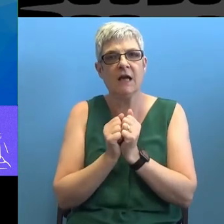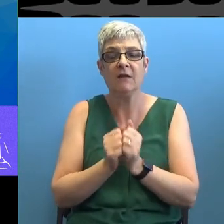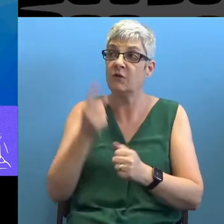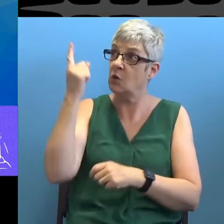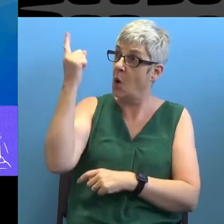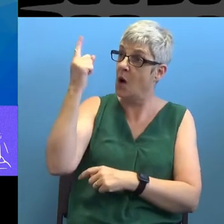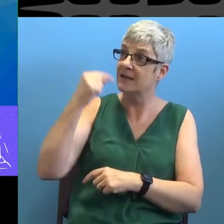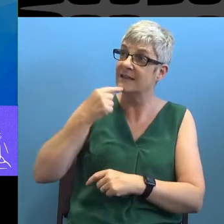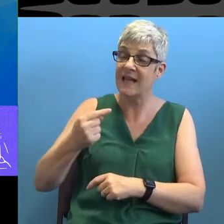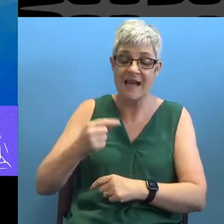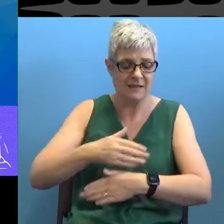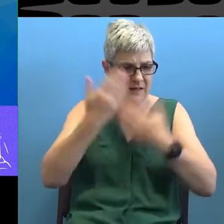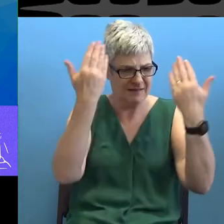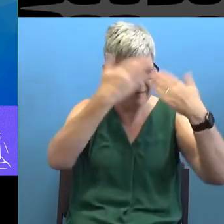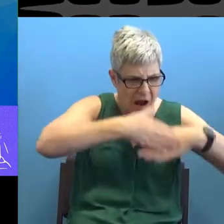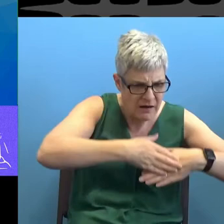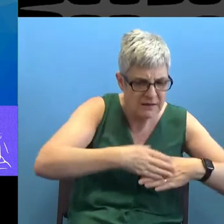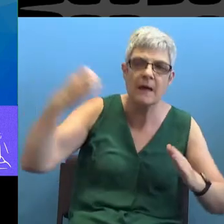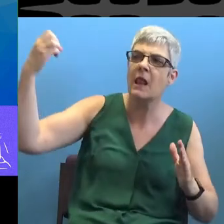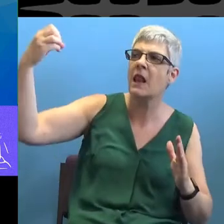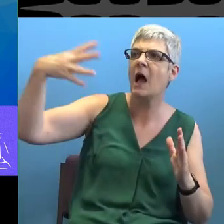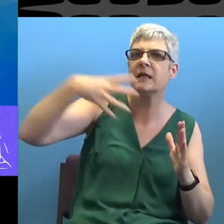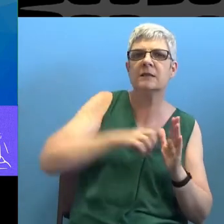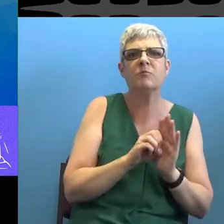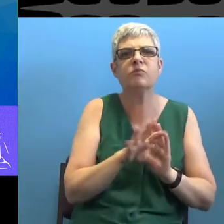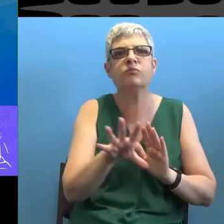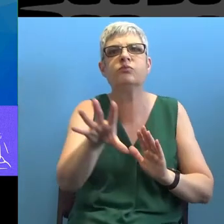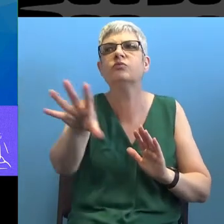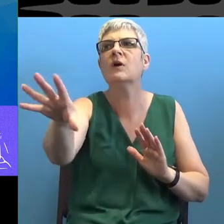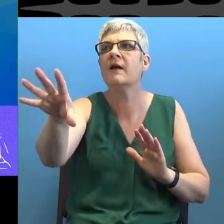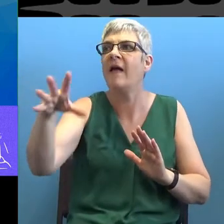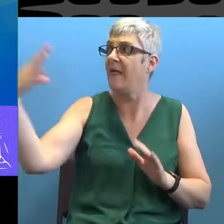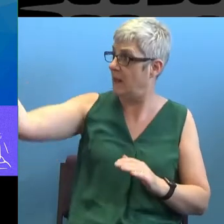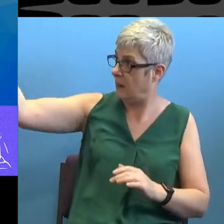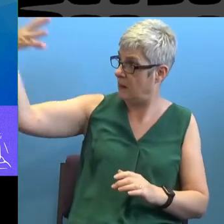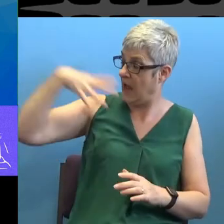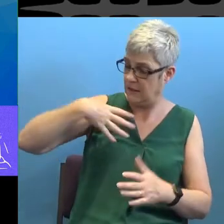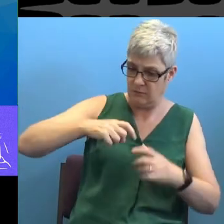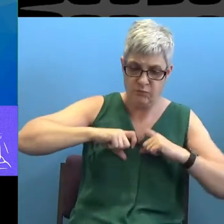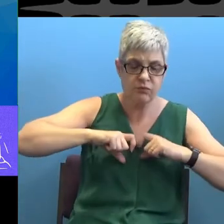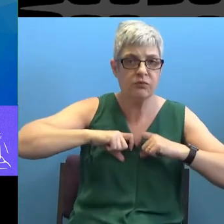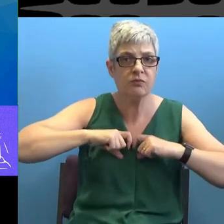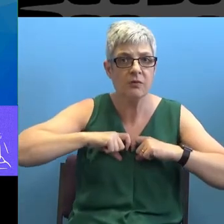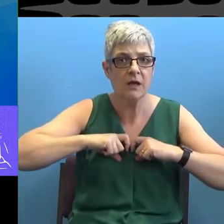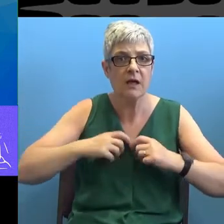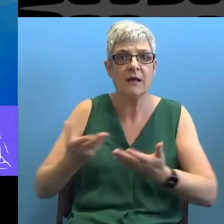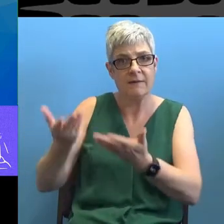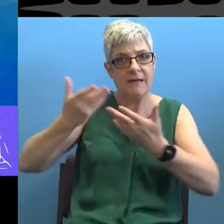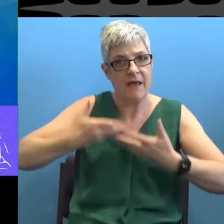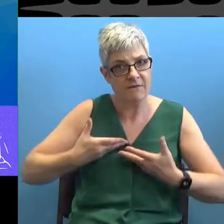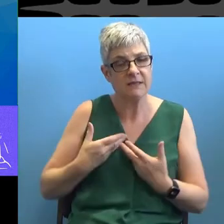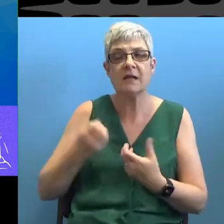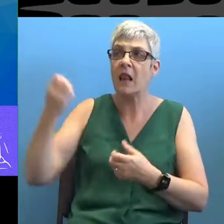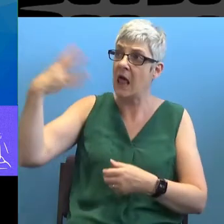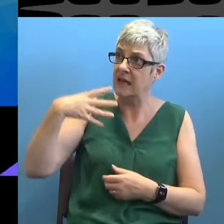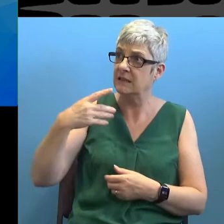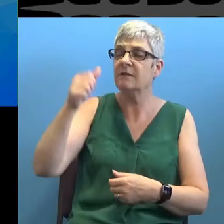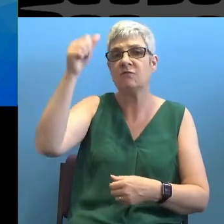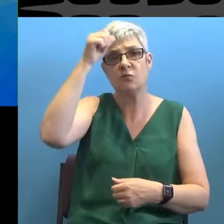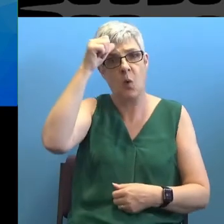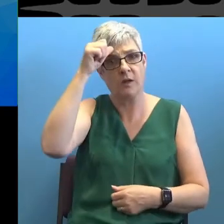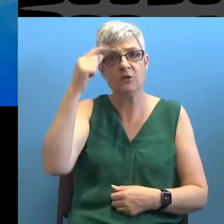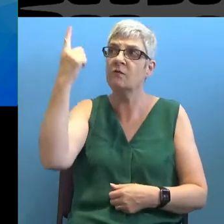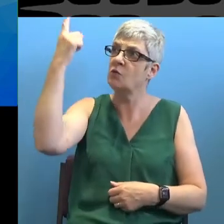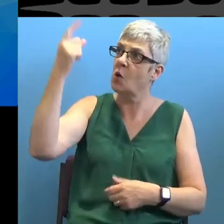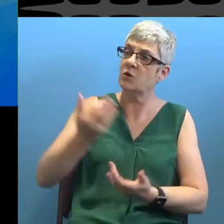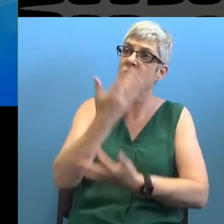out of darkness," made his light shine in our hearts to give us the light of the knowledge of God's glory, displayed in the face